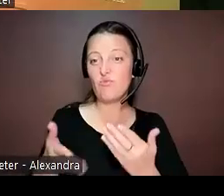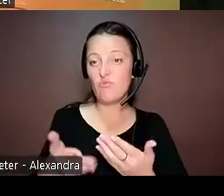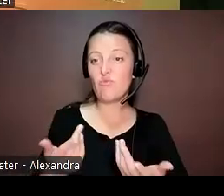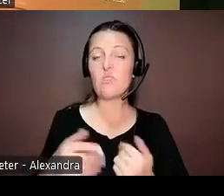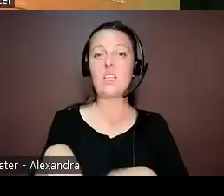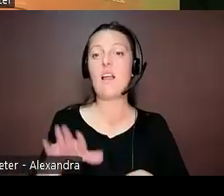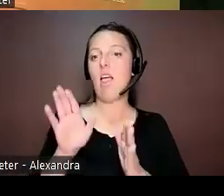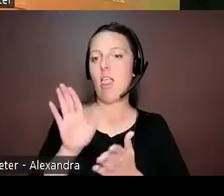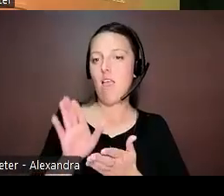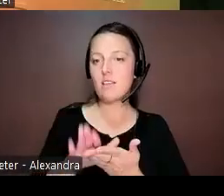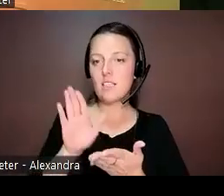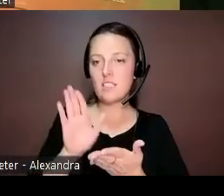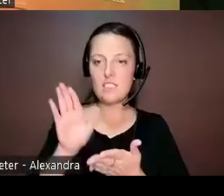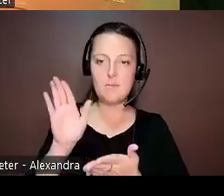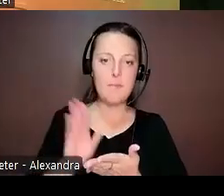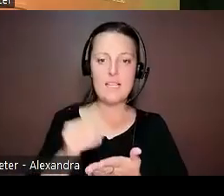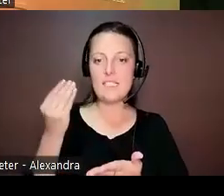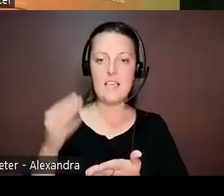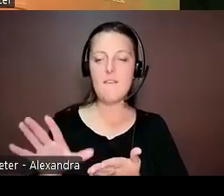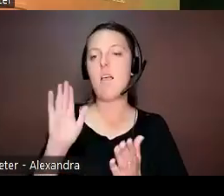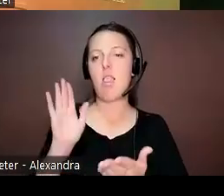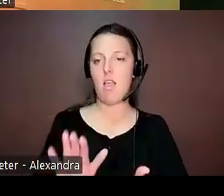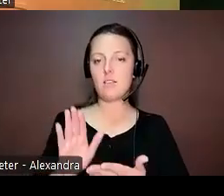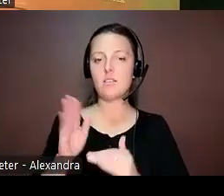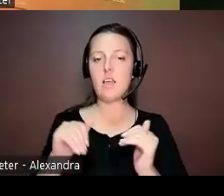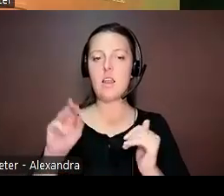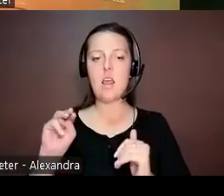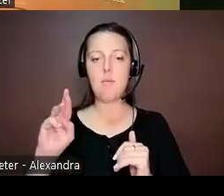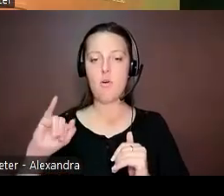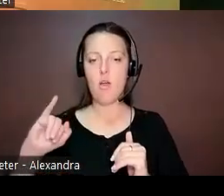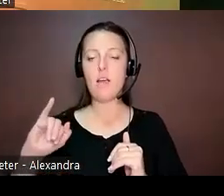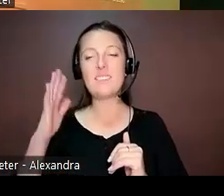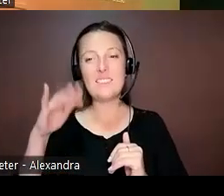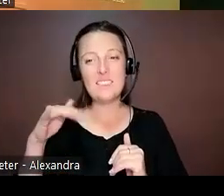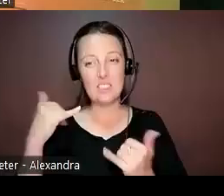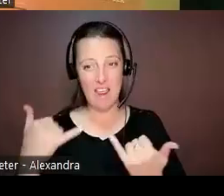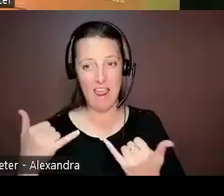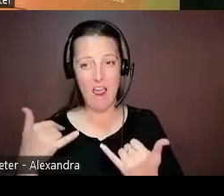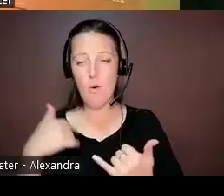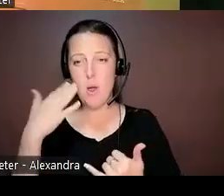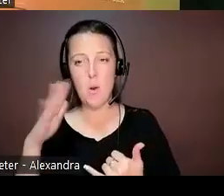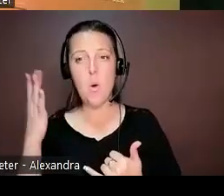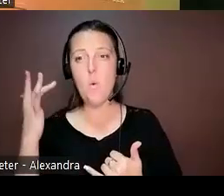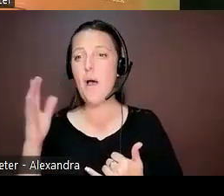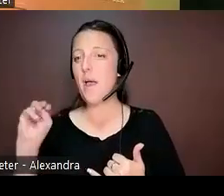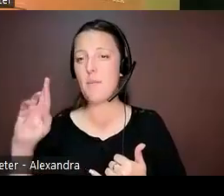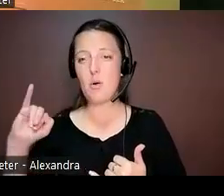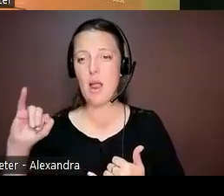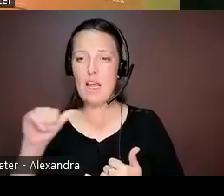MRI at the time by wide margin. Right now, I don't know actually, because MRI has gotten so inexpensive.